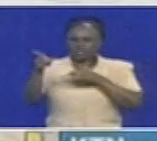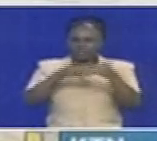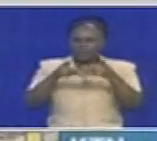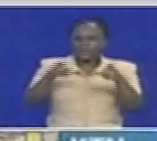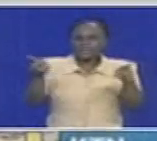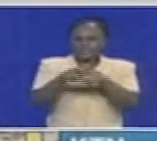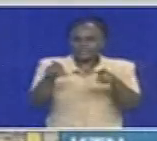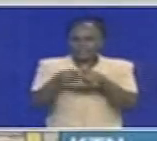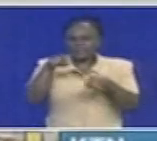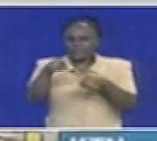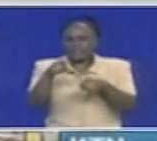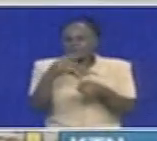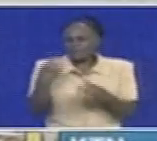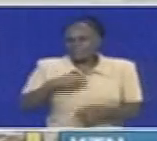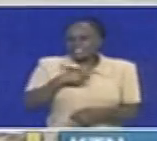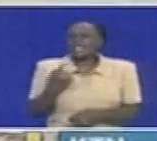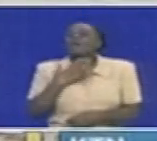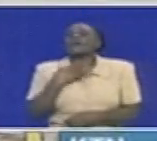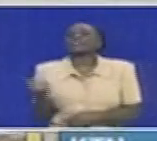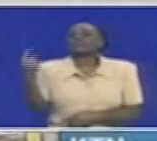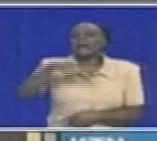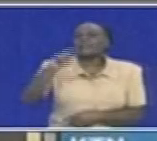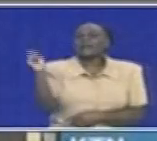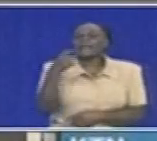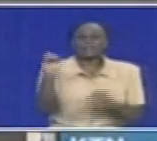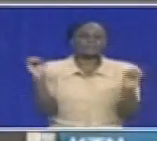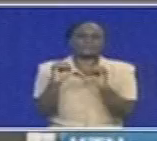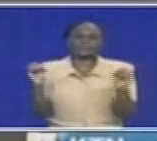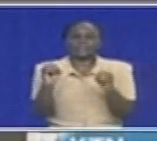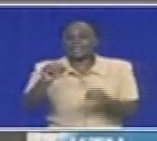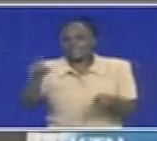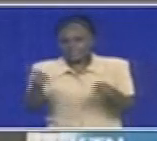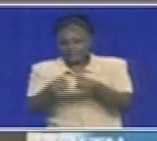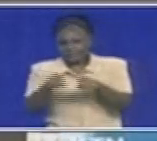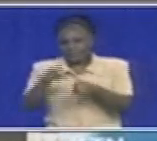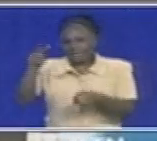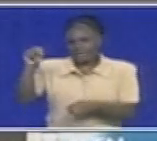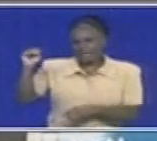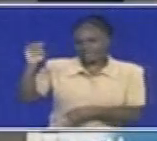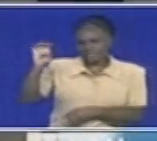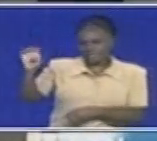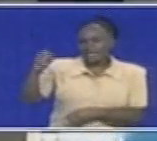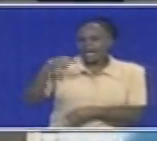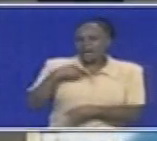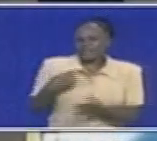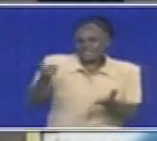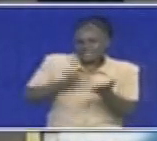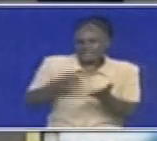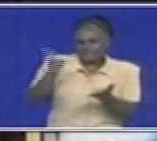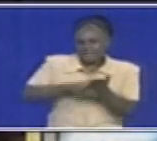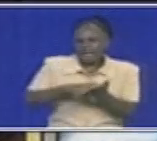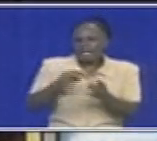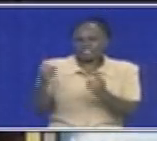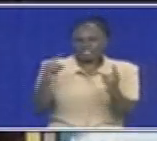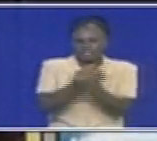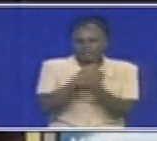visitors shy away from Kenya's coast, which is a pillar of the industry. On the other side, the securities market continues to register mixed results.